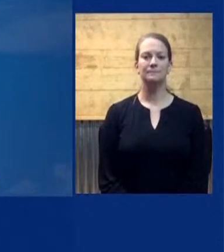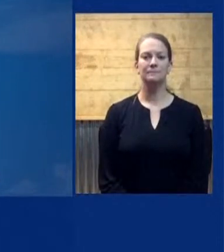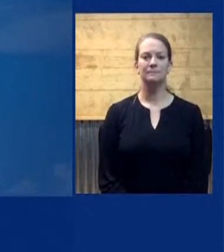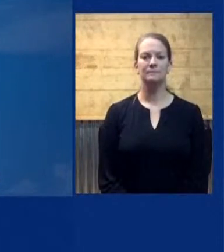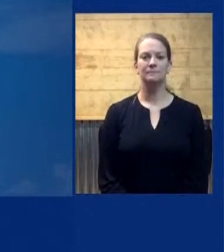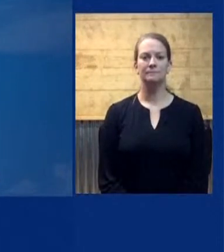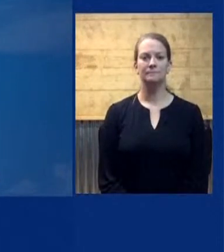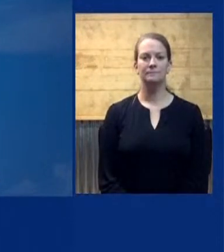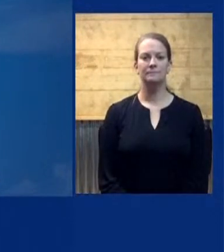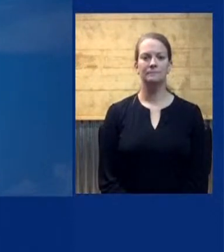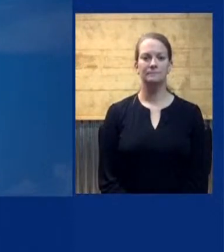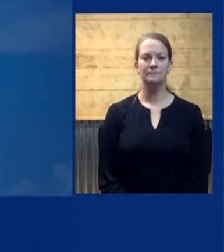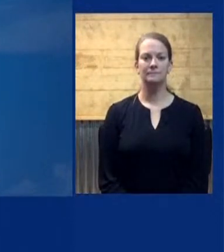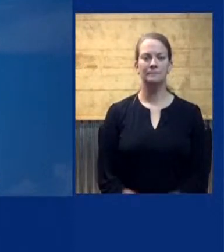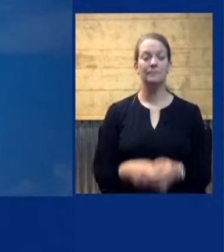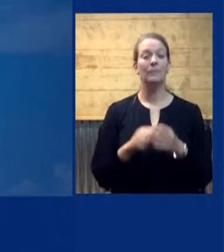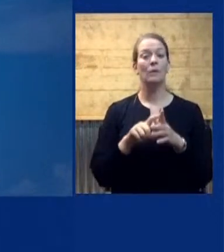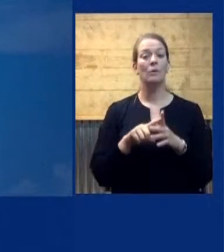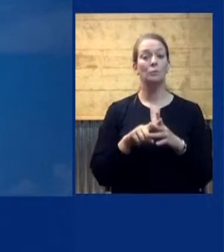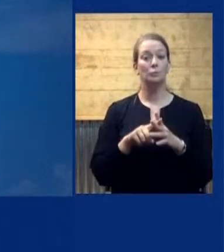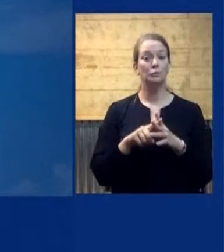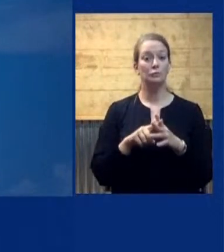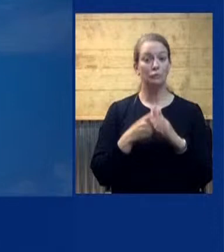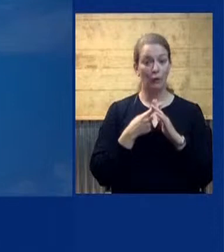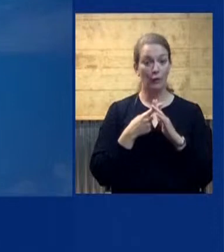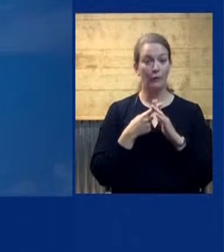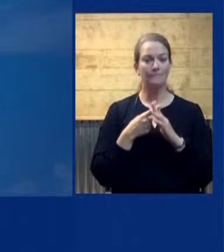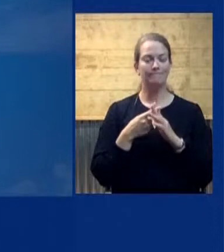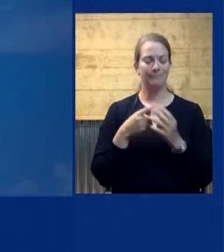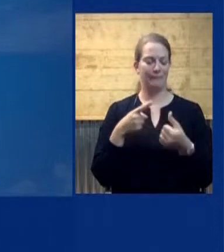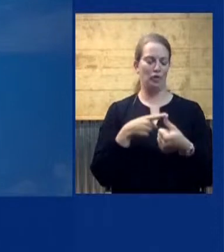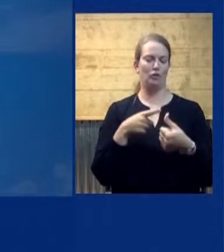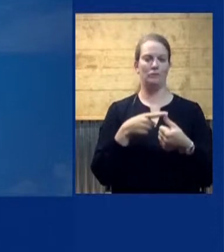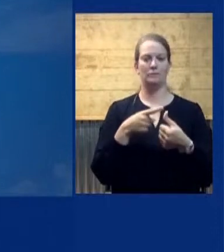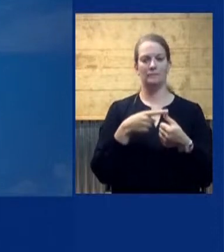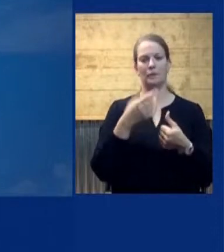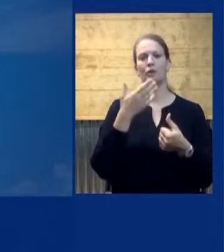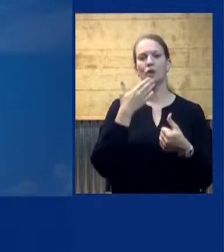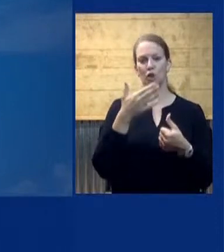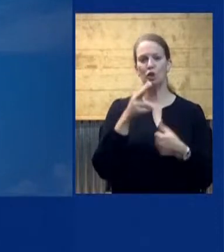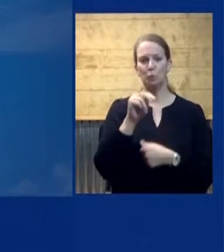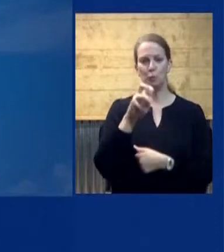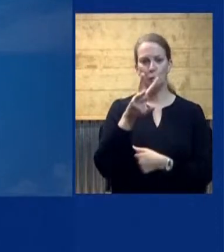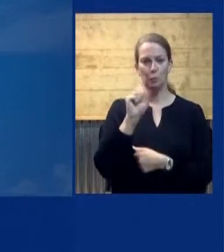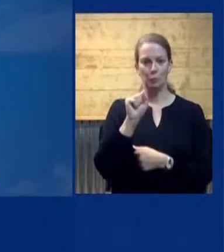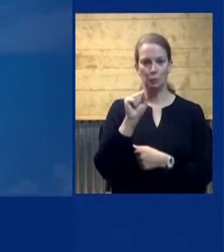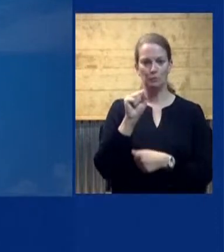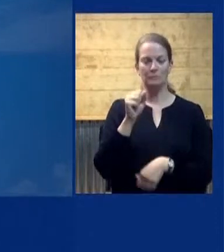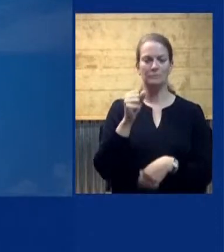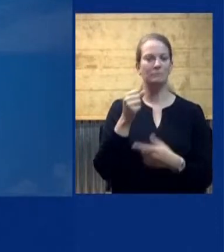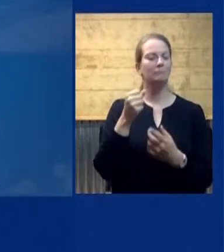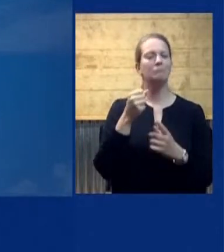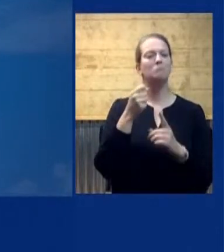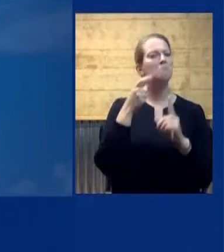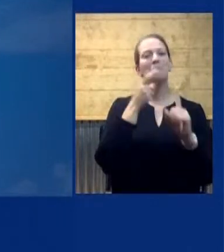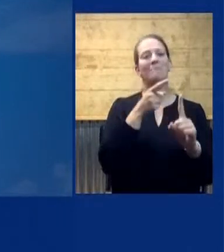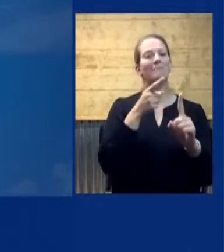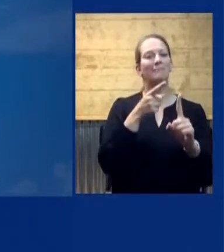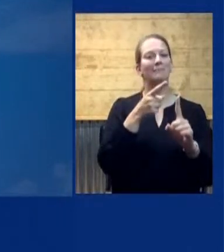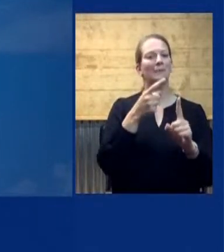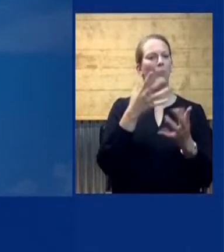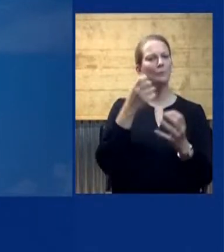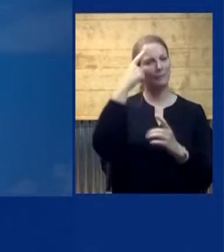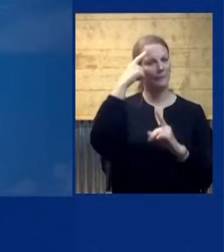We will start with the good news because we are glass half full kind of people. Right,